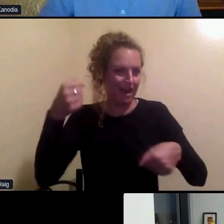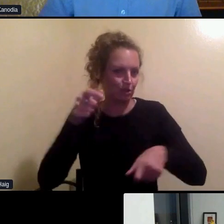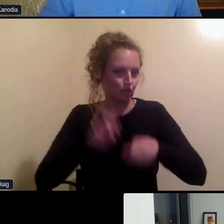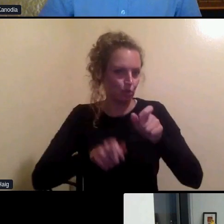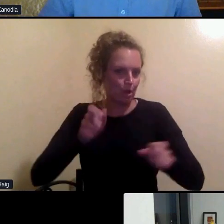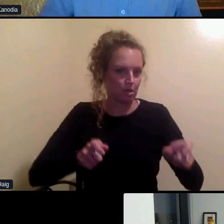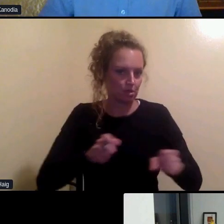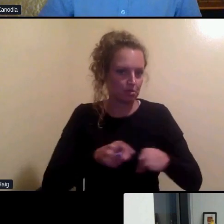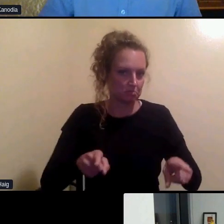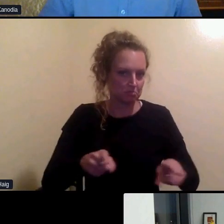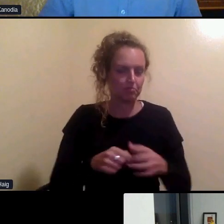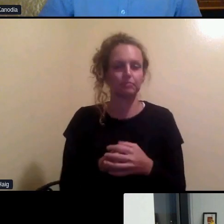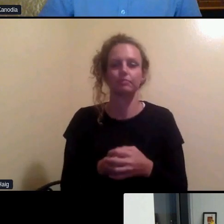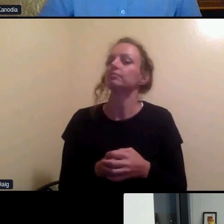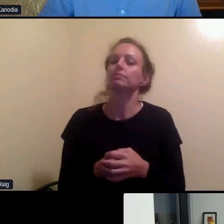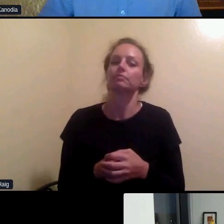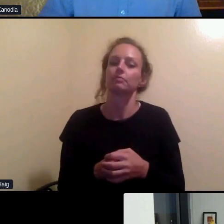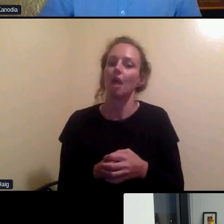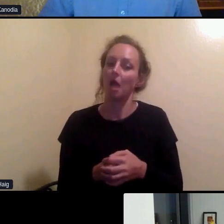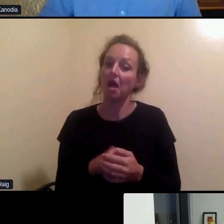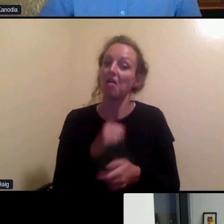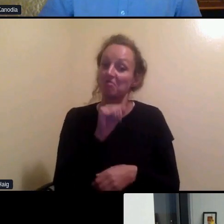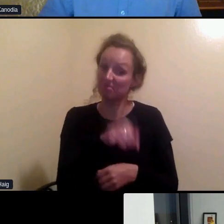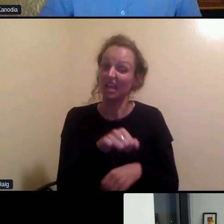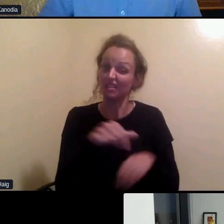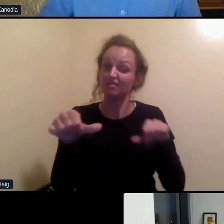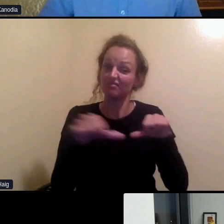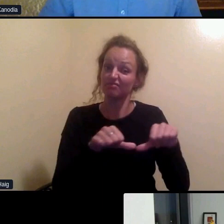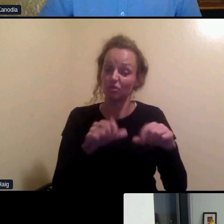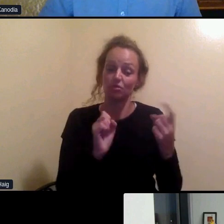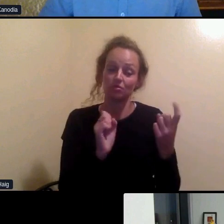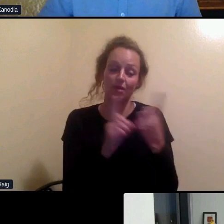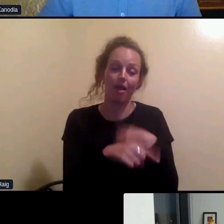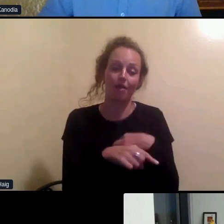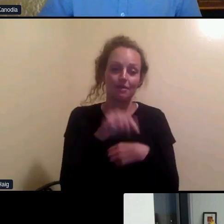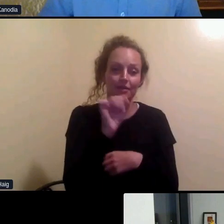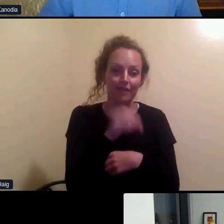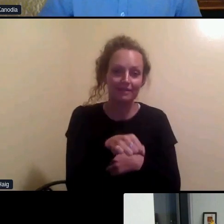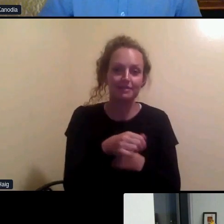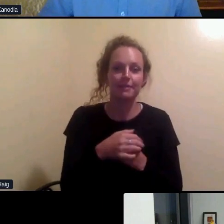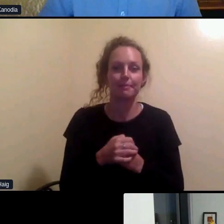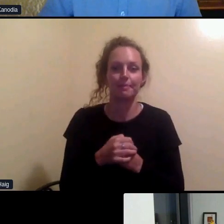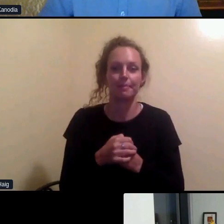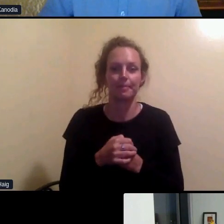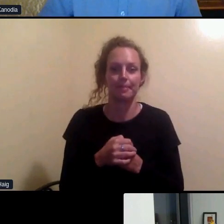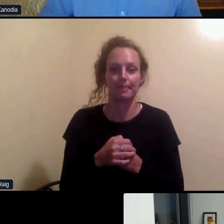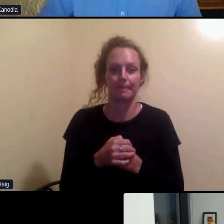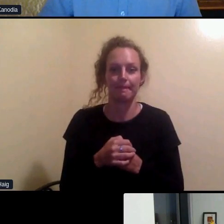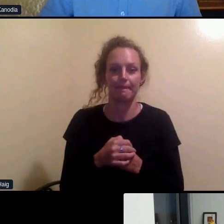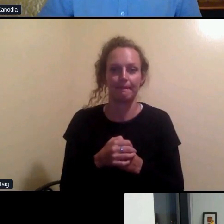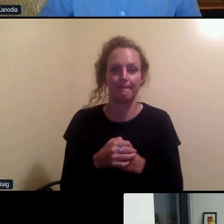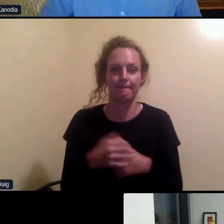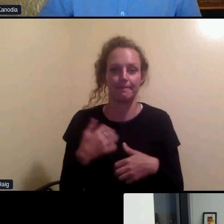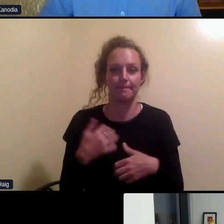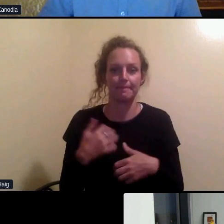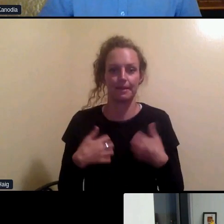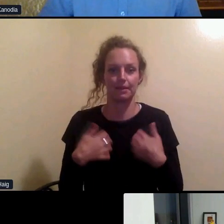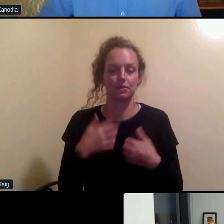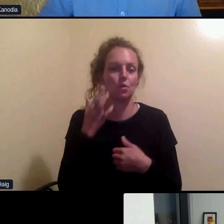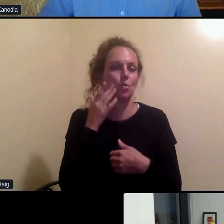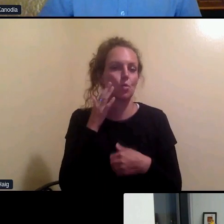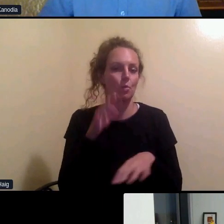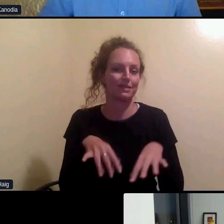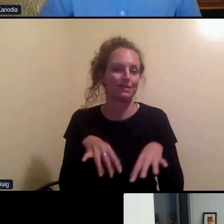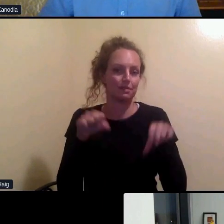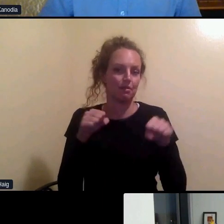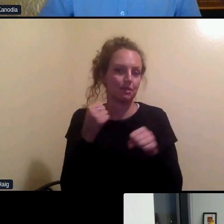We'll go with yes, shall we? It's a good one up there, yes. I do think it's interesting. When we started GDI Hub, we did a quick audit. This is not